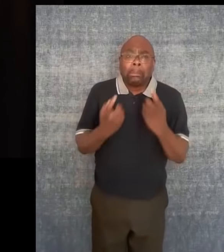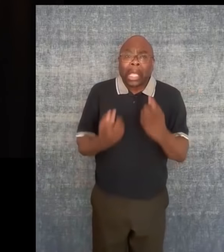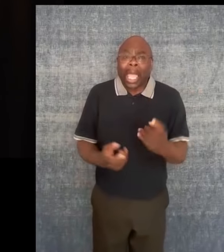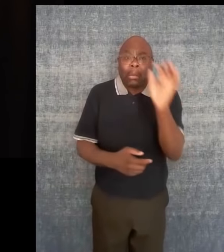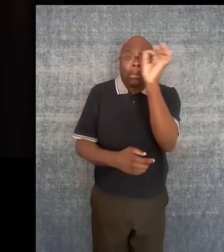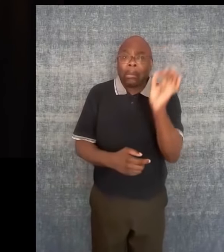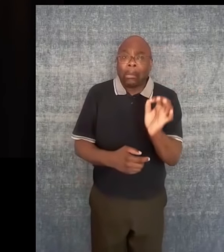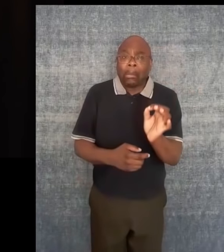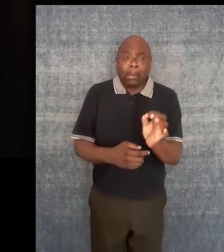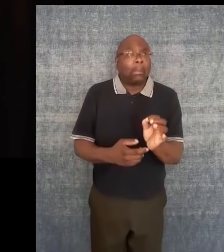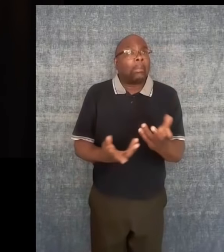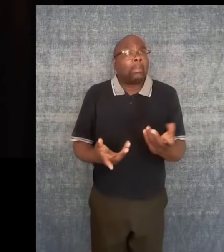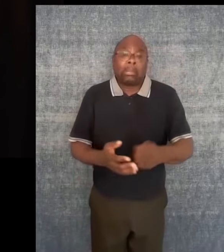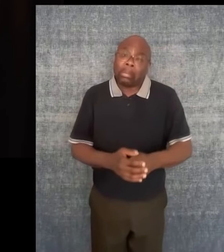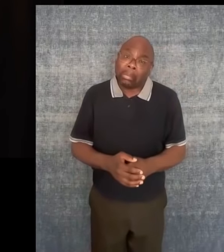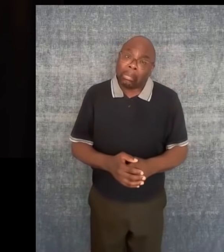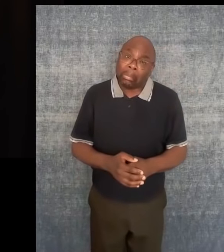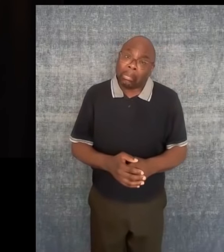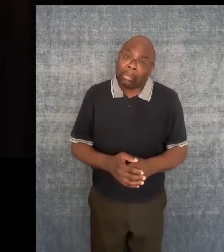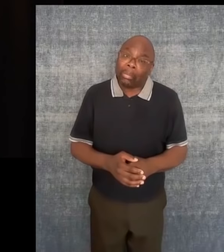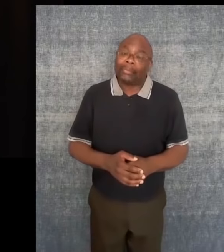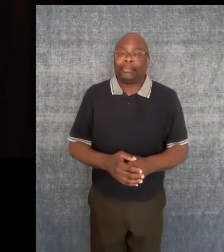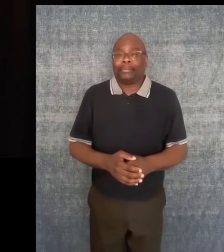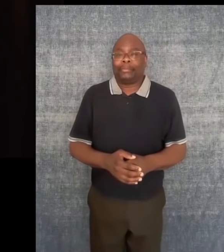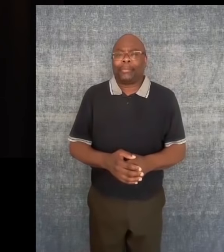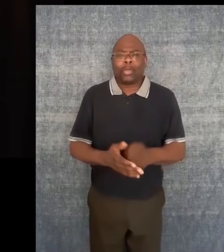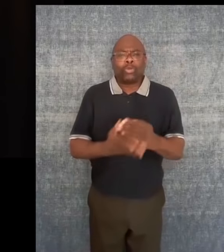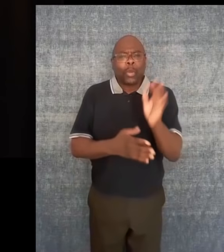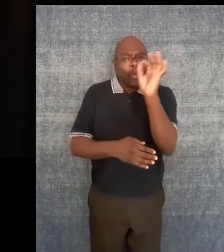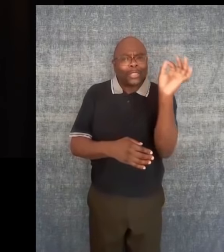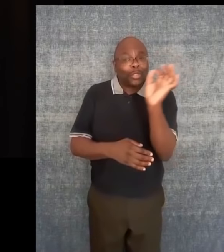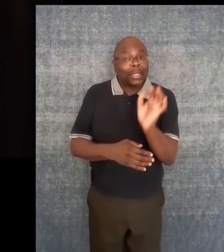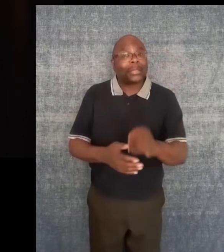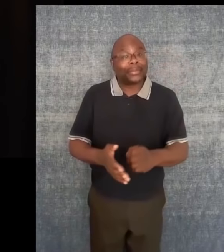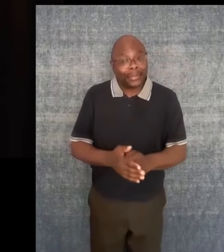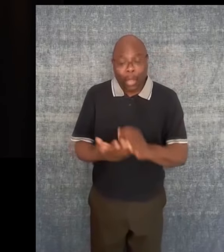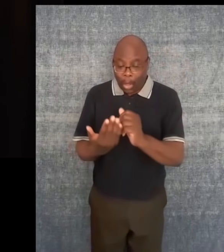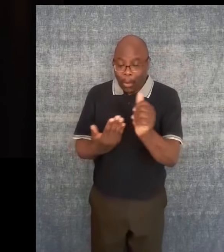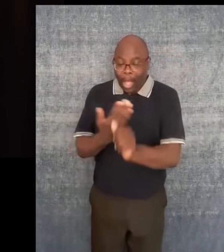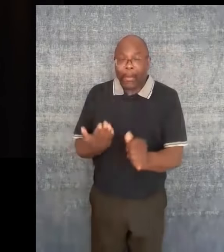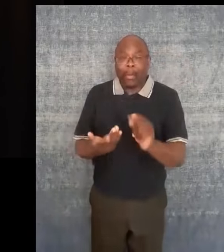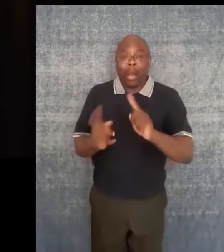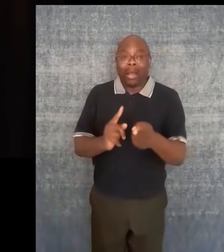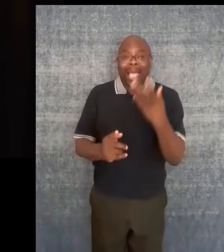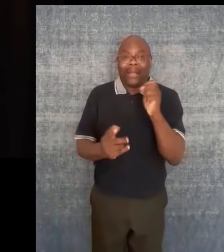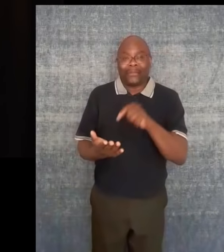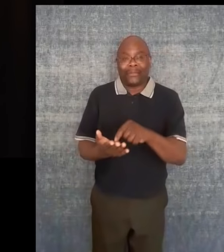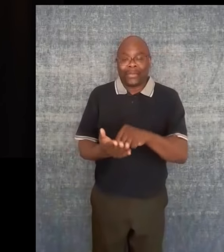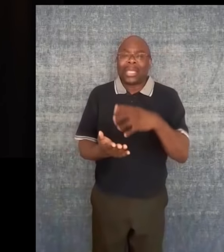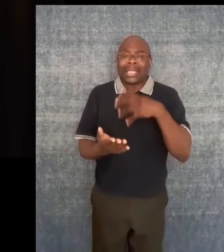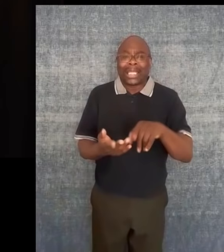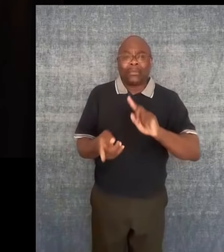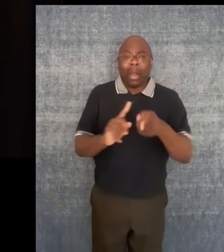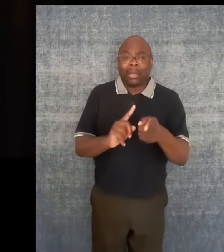care about our situation? These are real questions, and the Bible does have answers. And we need to